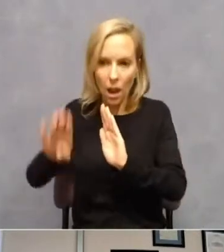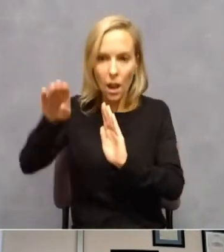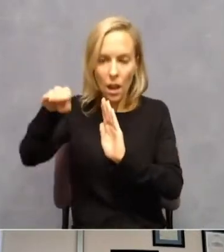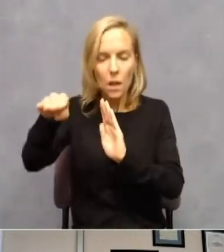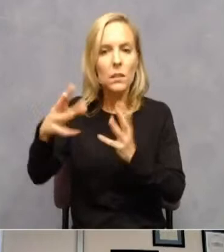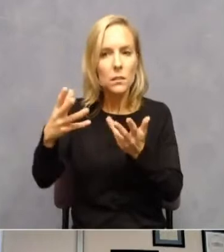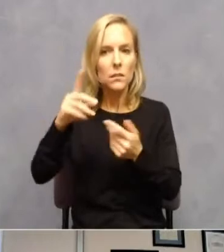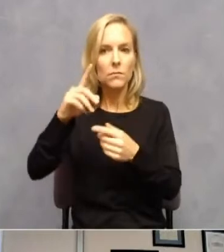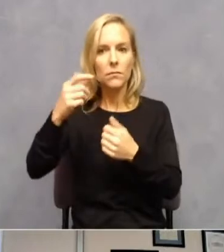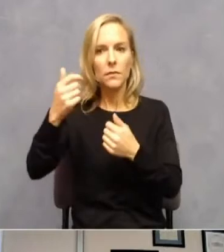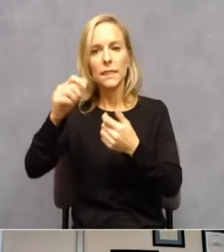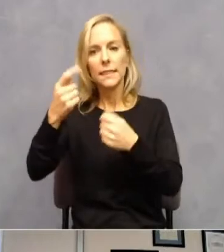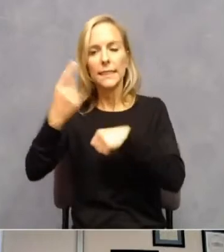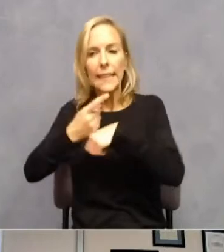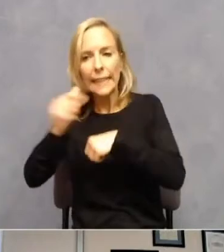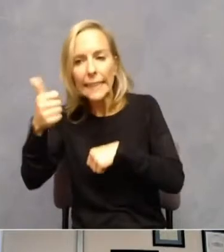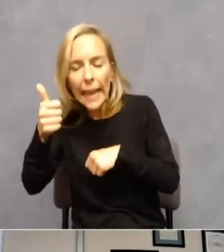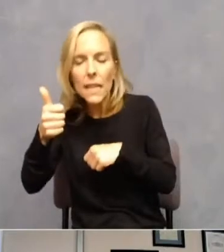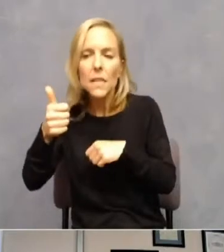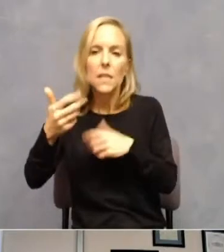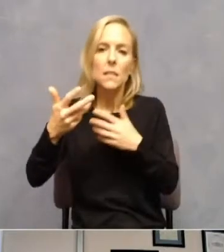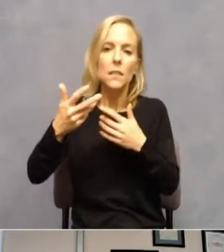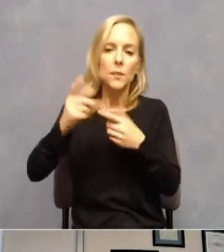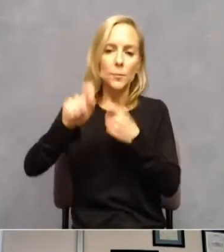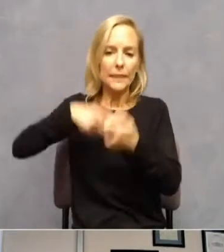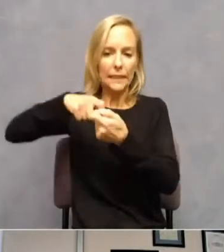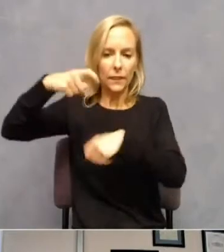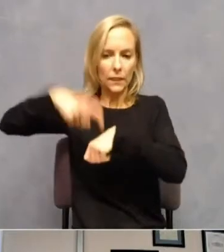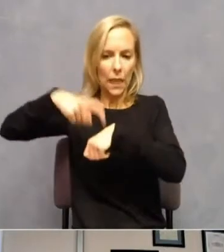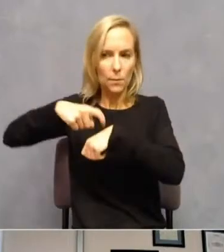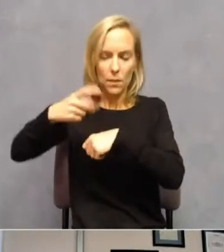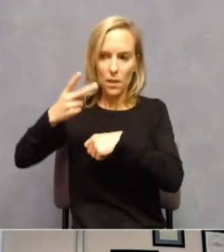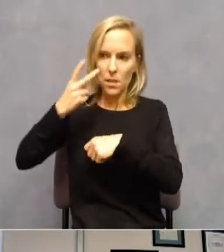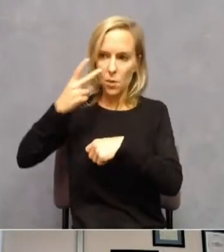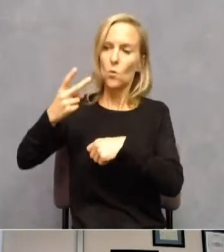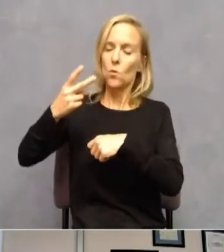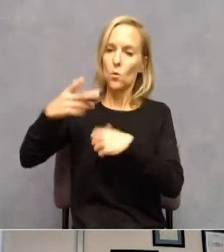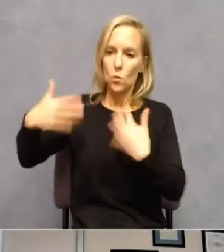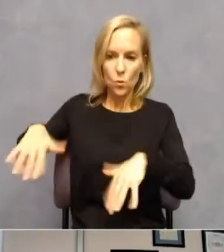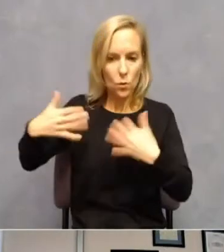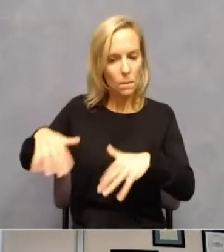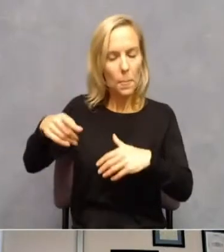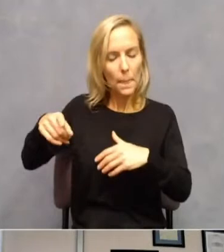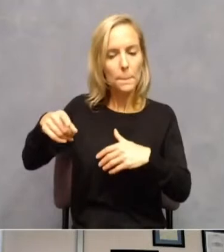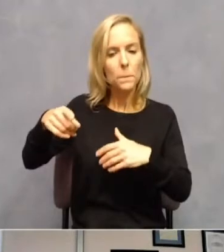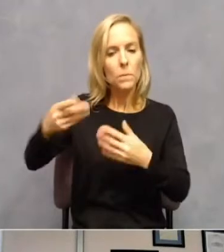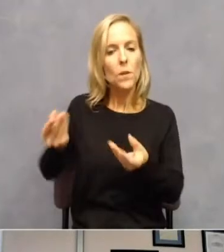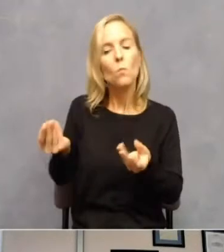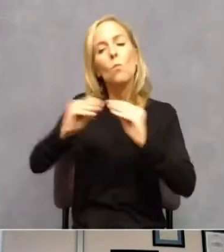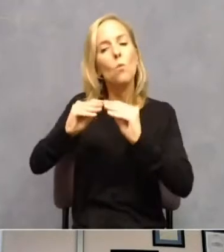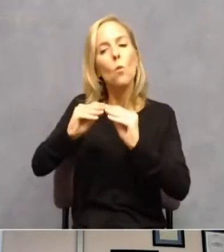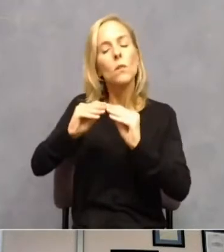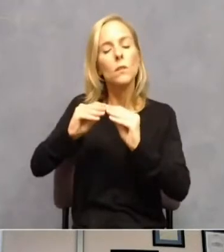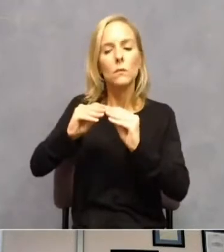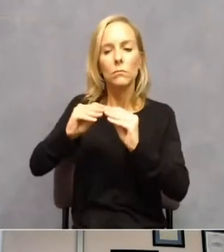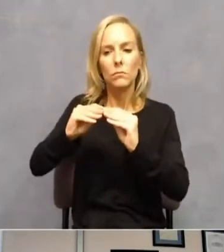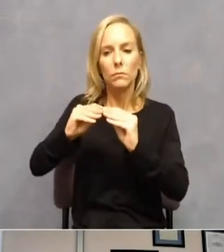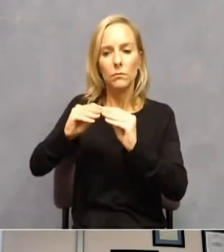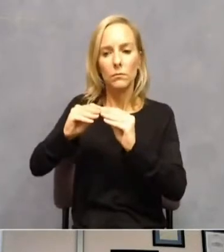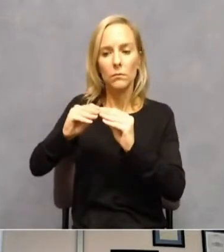10 or a certain time where we often see that somebody may have a more adverse